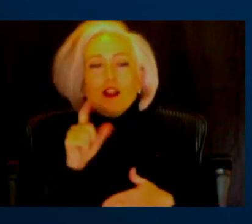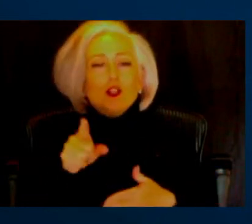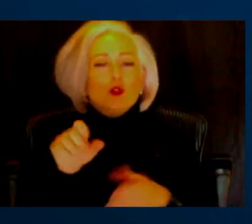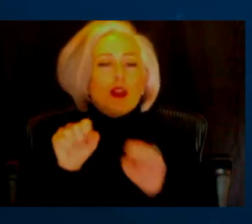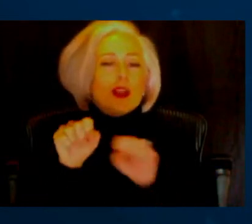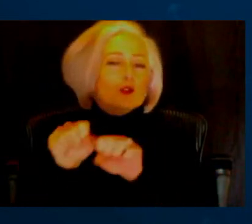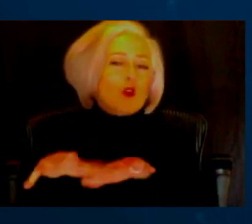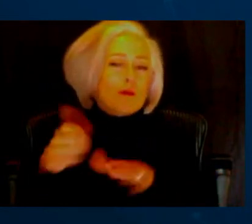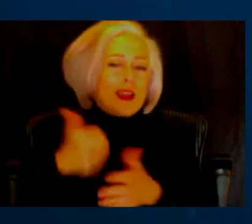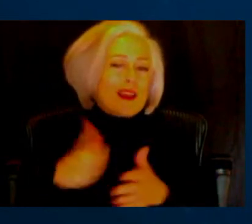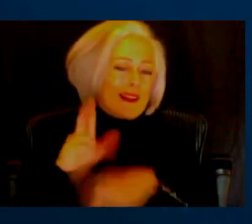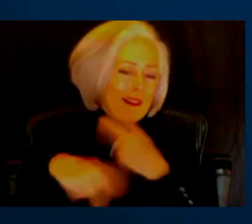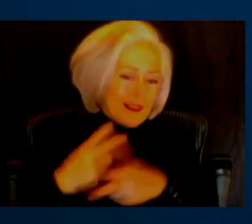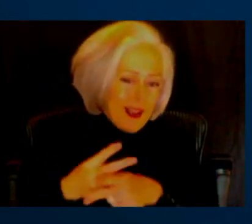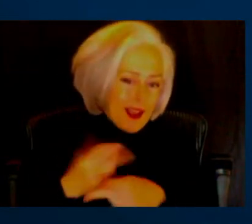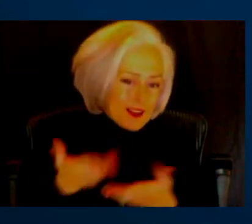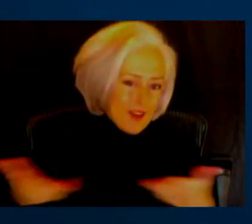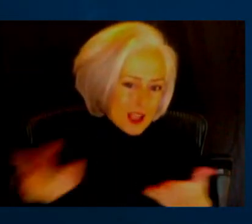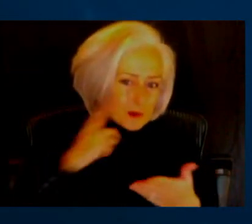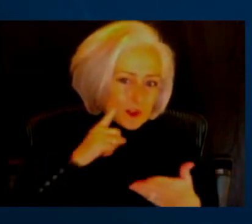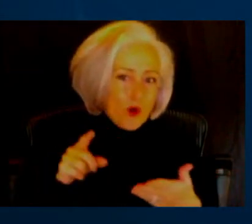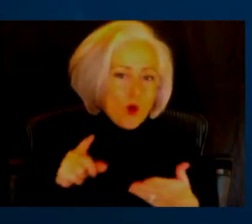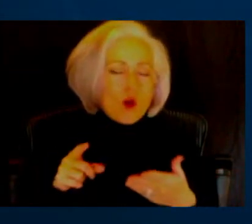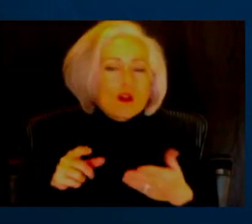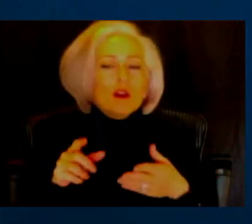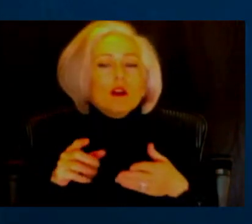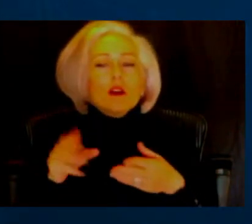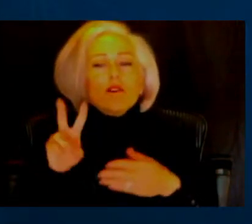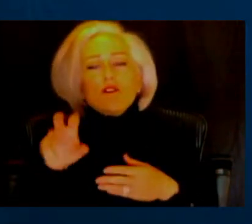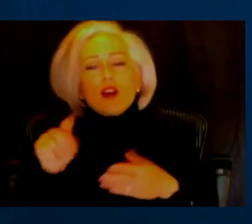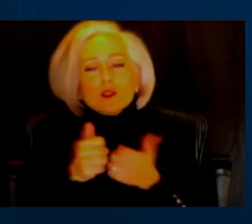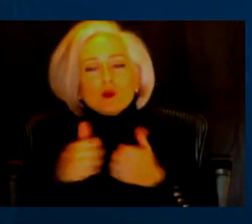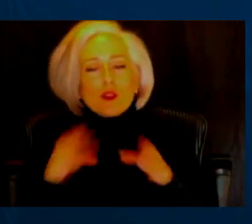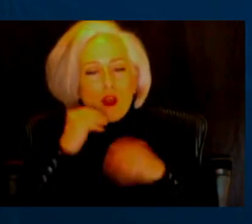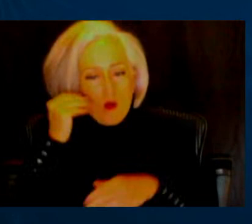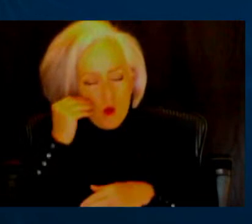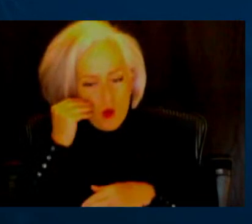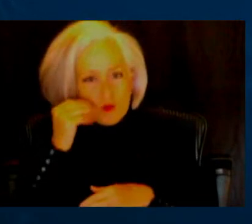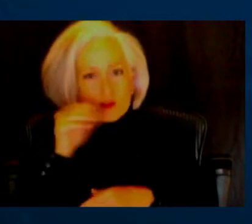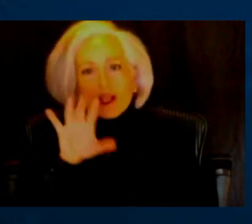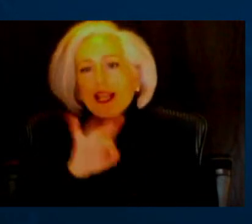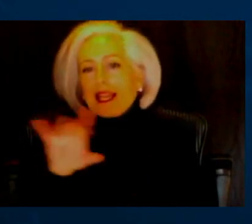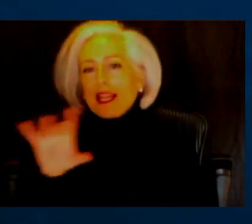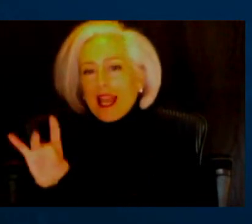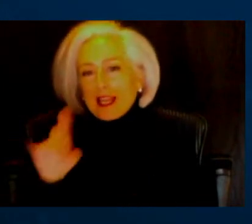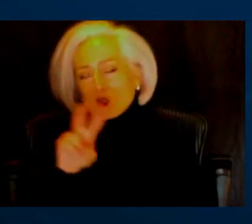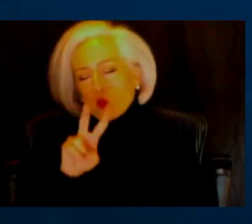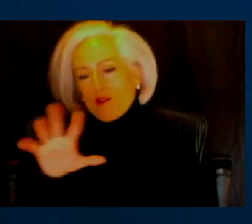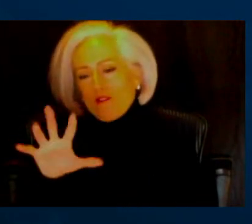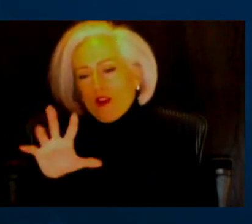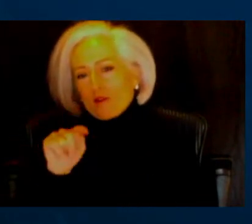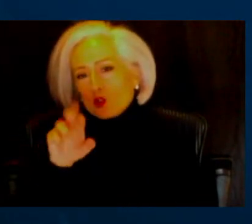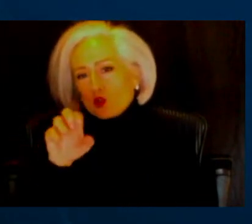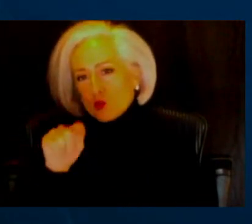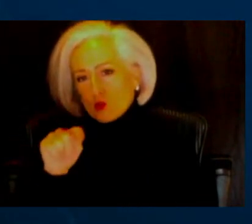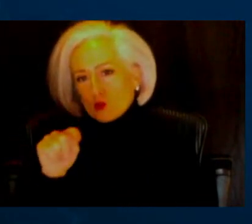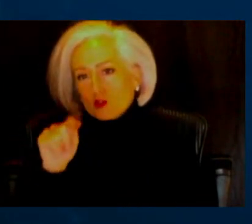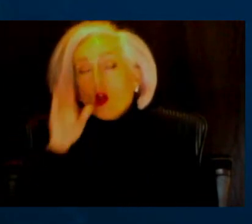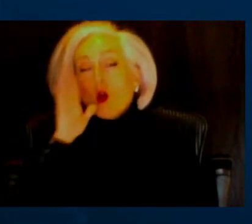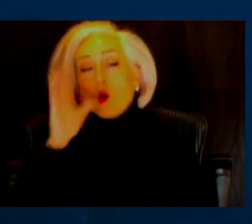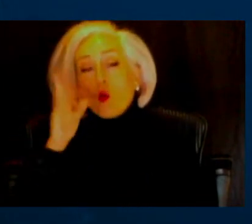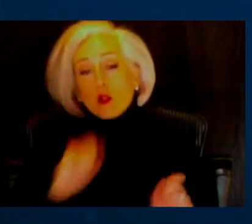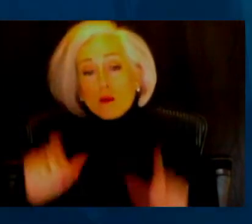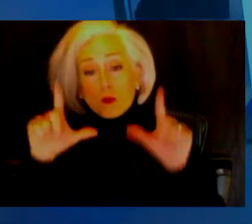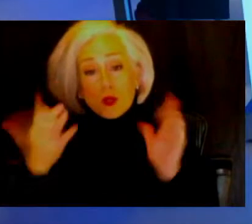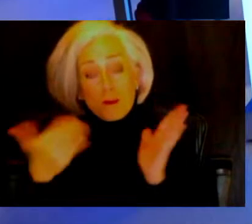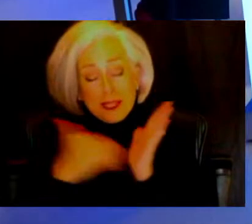items for these homeless veterans there at 8825 Troost. So we're going to put that back up on the screen again here in just a moment throughout the morning, so that if